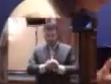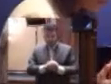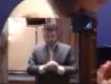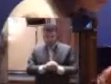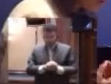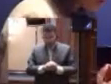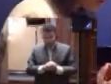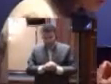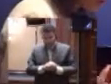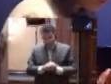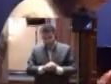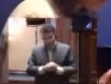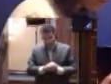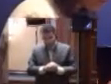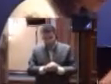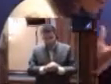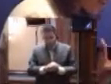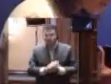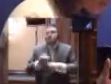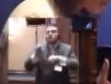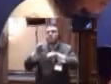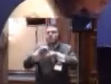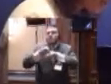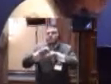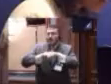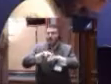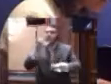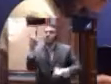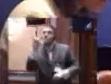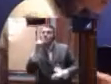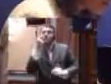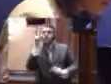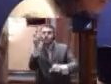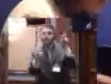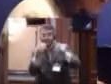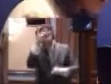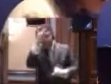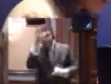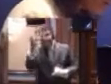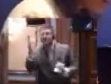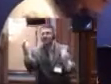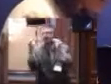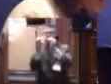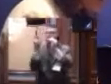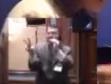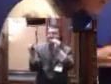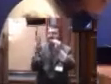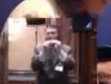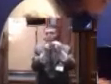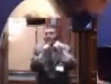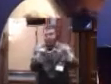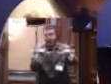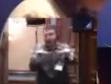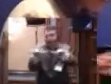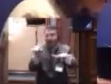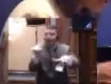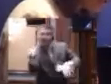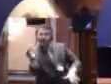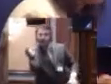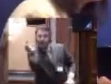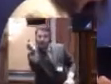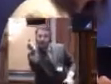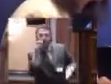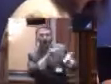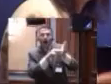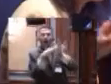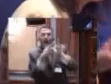a particular conflict and of course human rights violations, then redress for